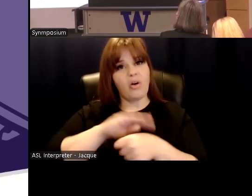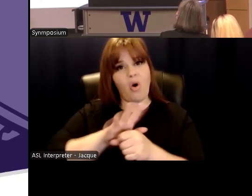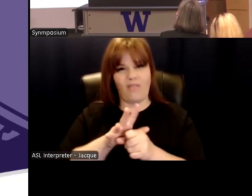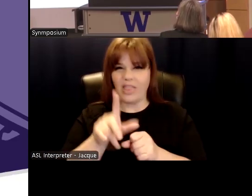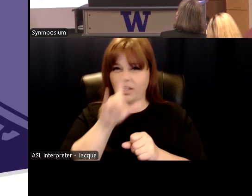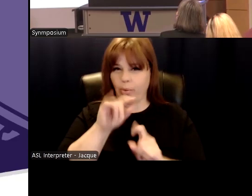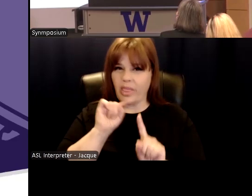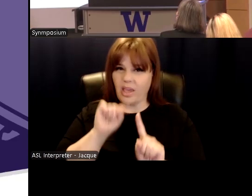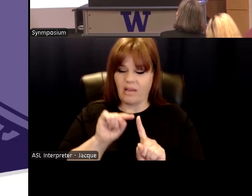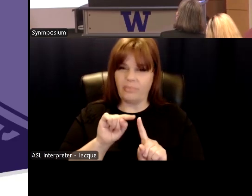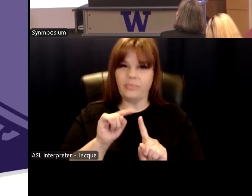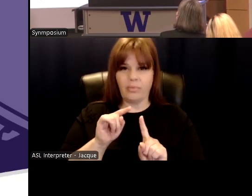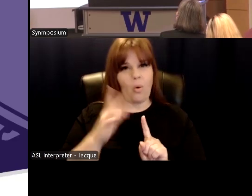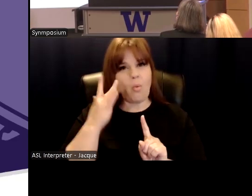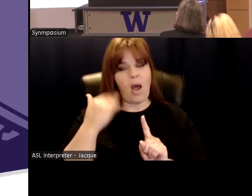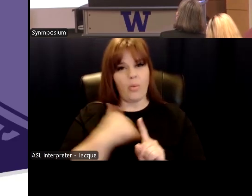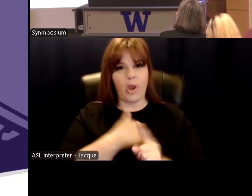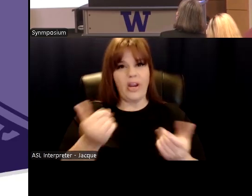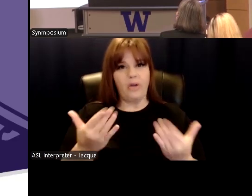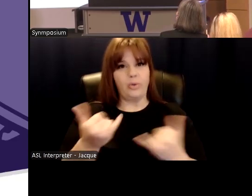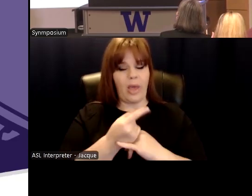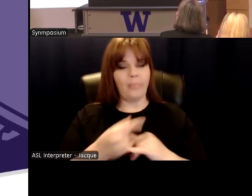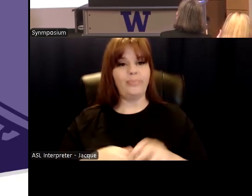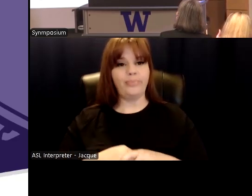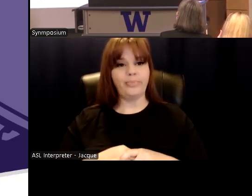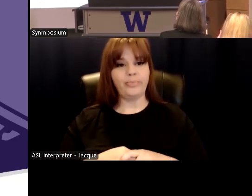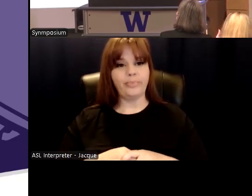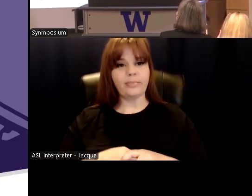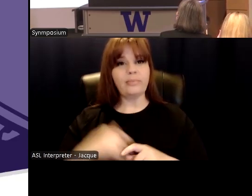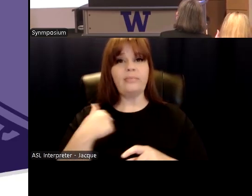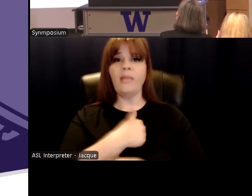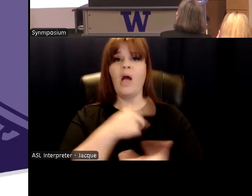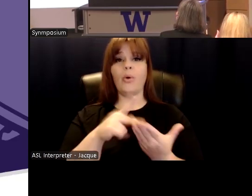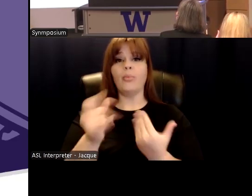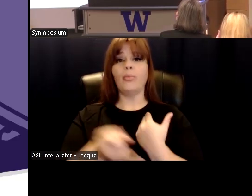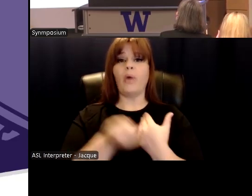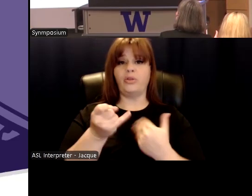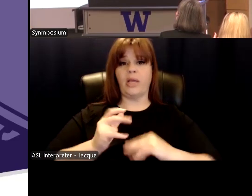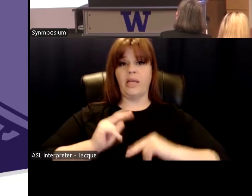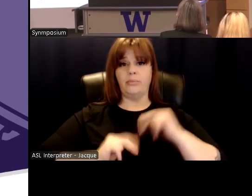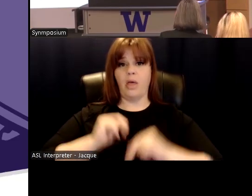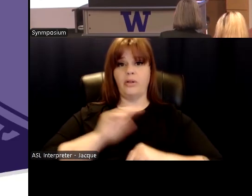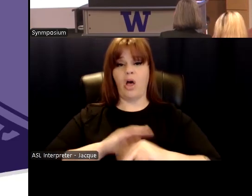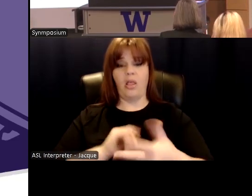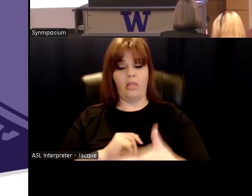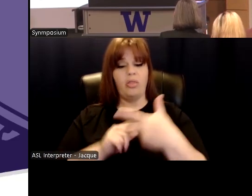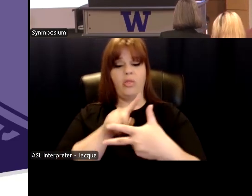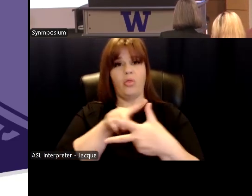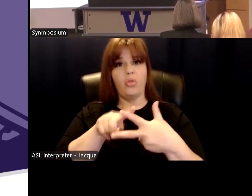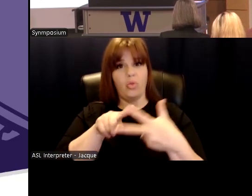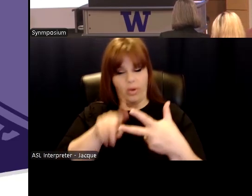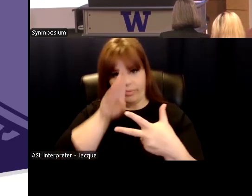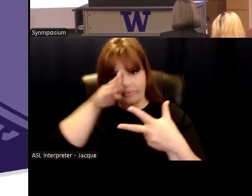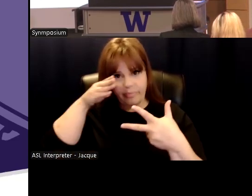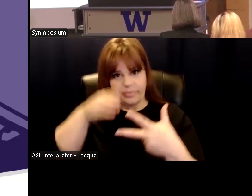heart of why we are here today. Our project is built on three main aims.